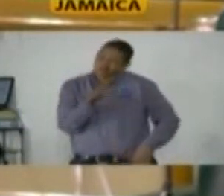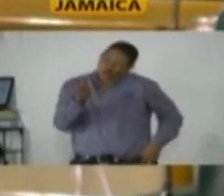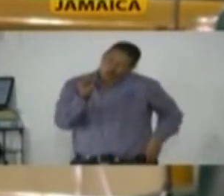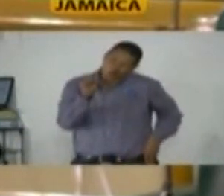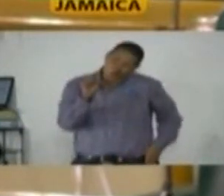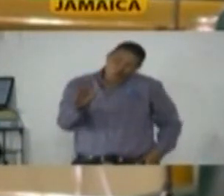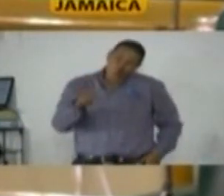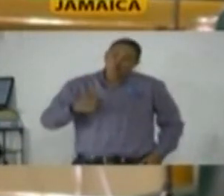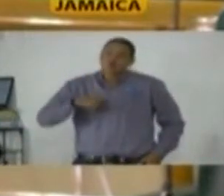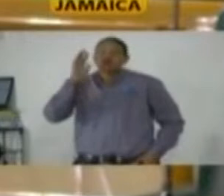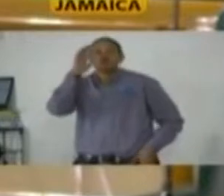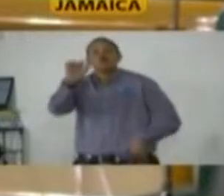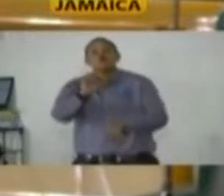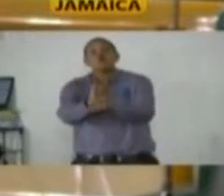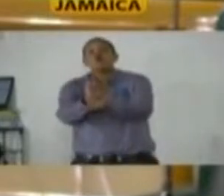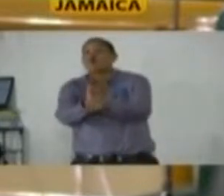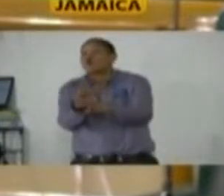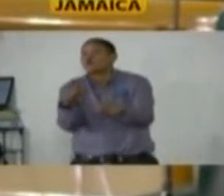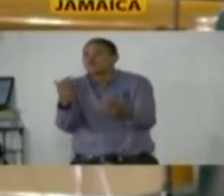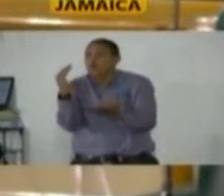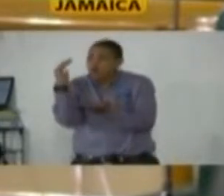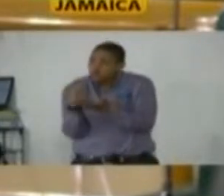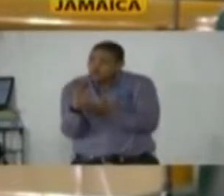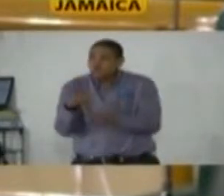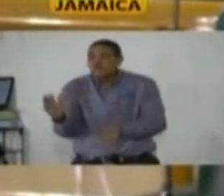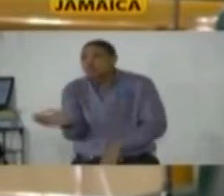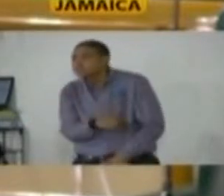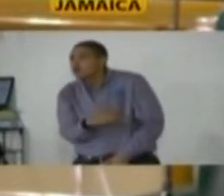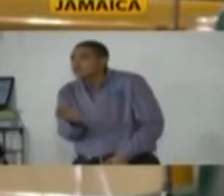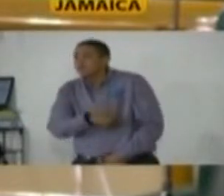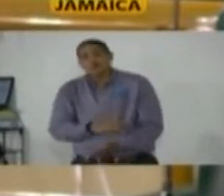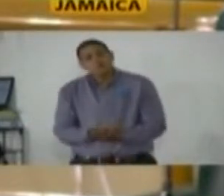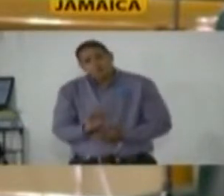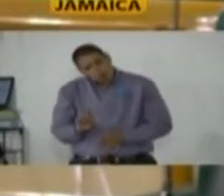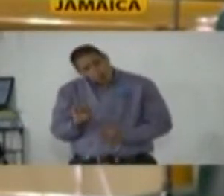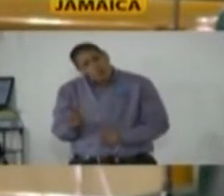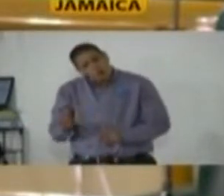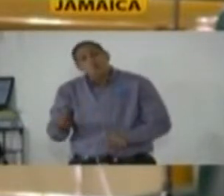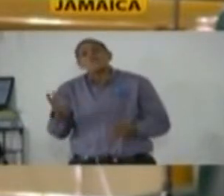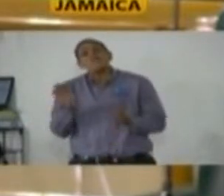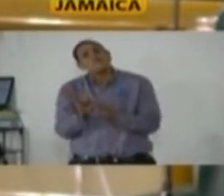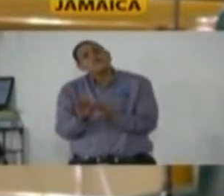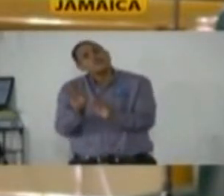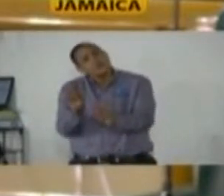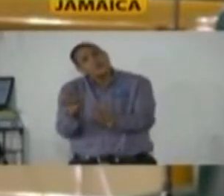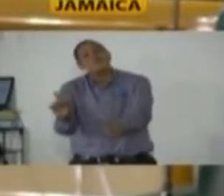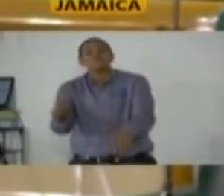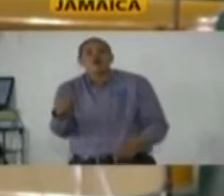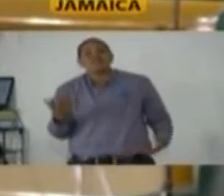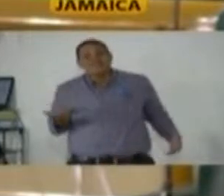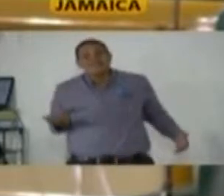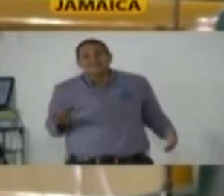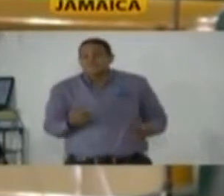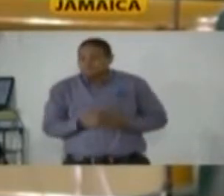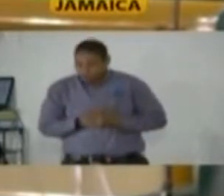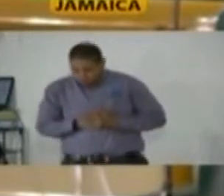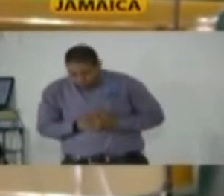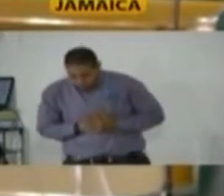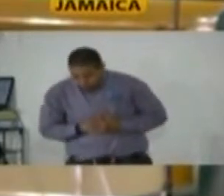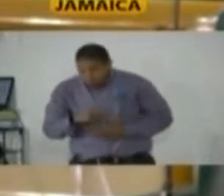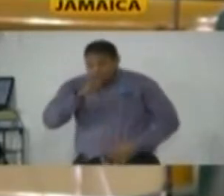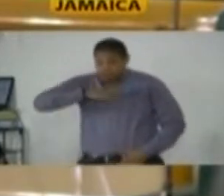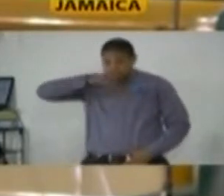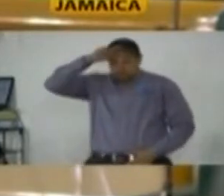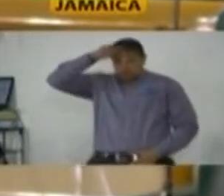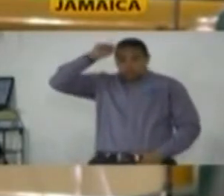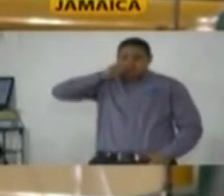2023, we will work to reduce absenteeism by at least a half of the current rate. Madam Speaker,